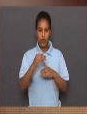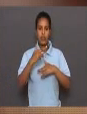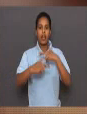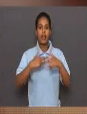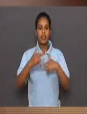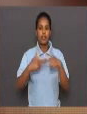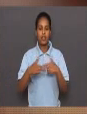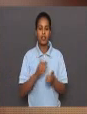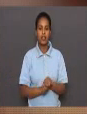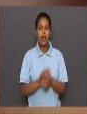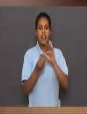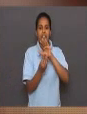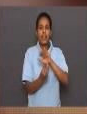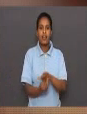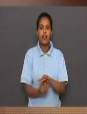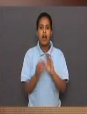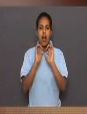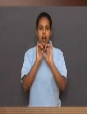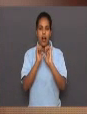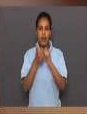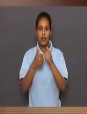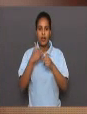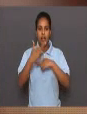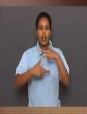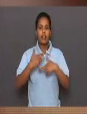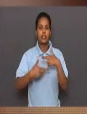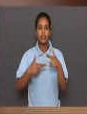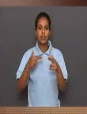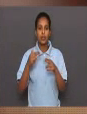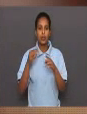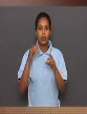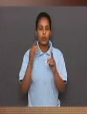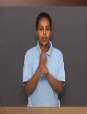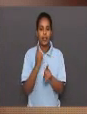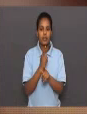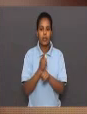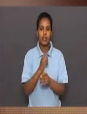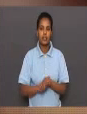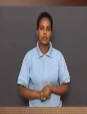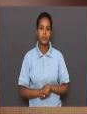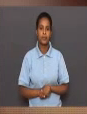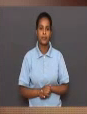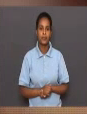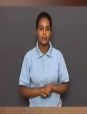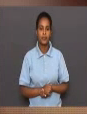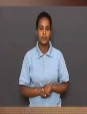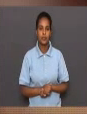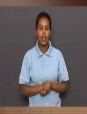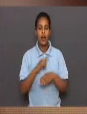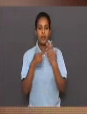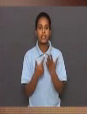of reactivity, affects how a reaction will take place.